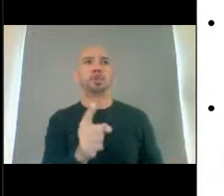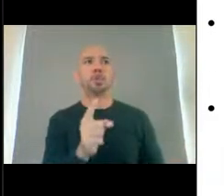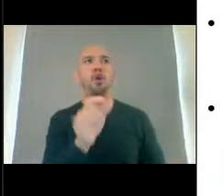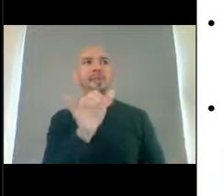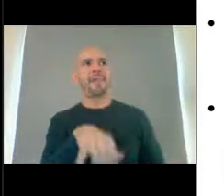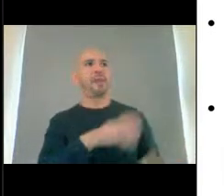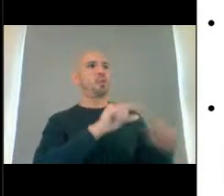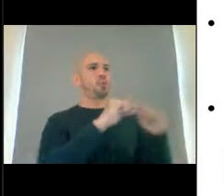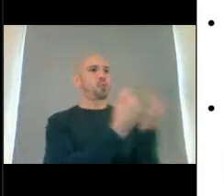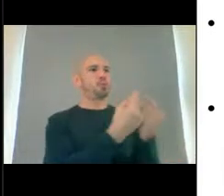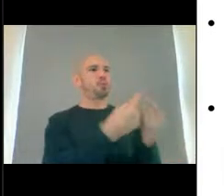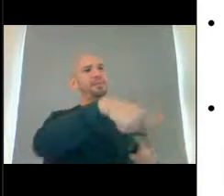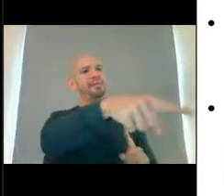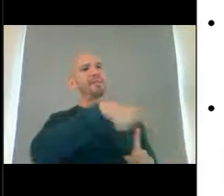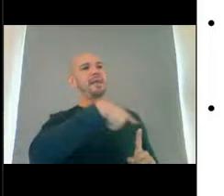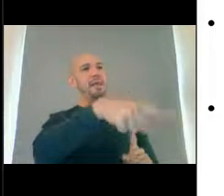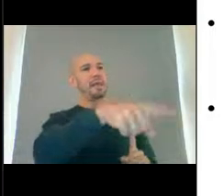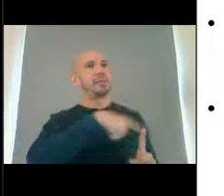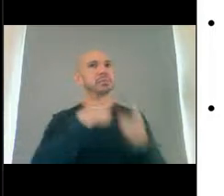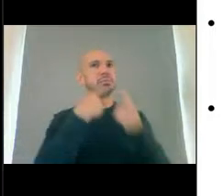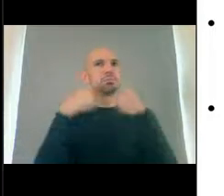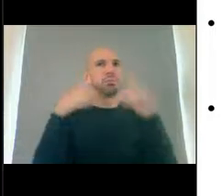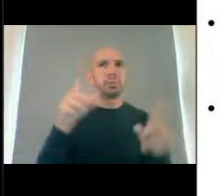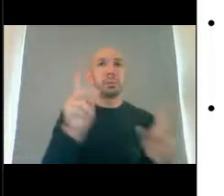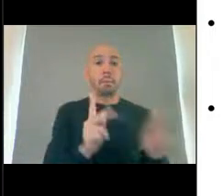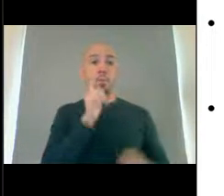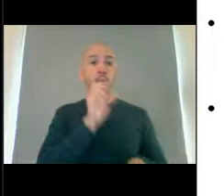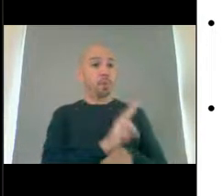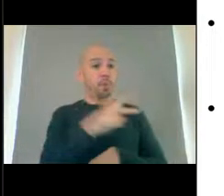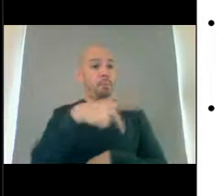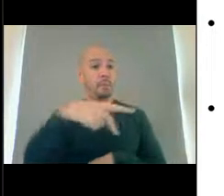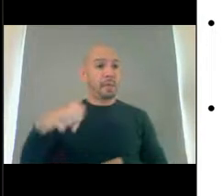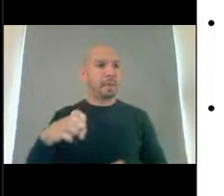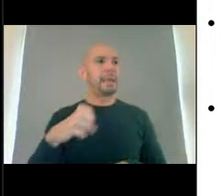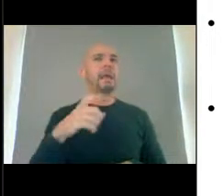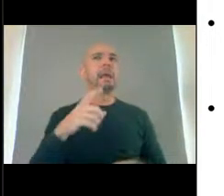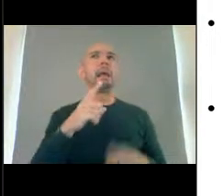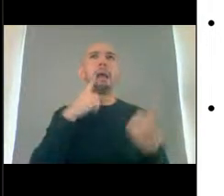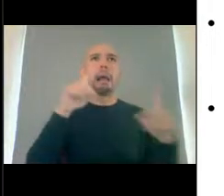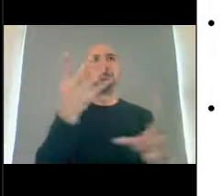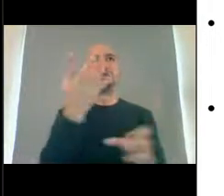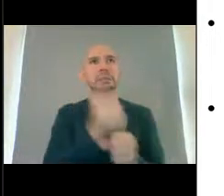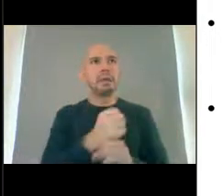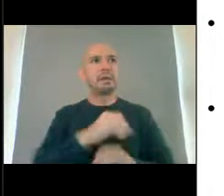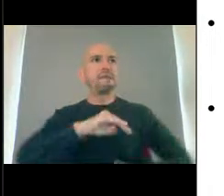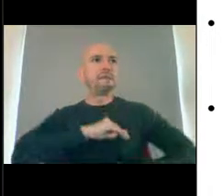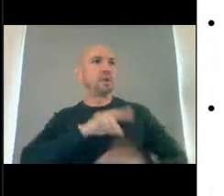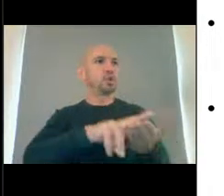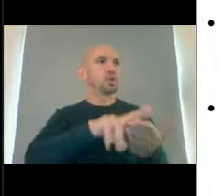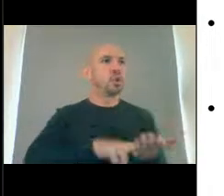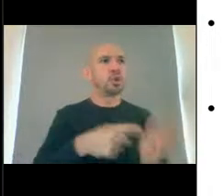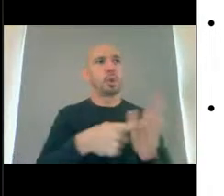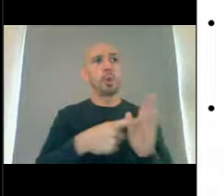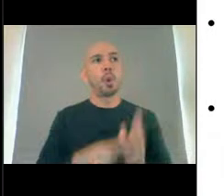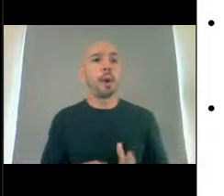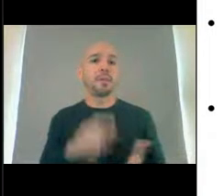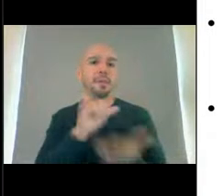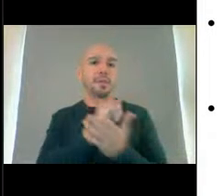um that the people who are using them get actually fulfill the contract and requirements would probably be good to have in those those